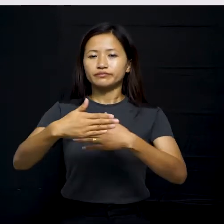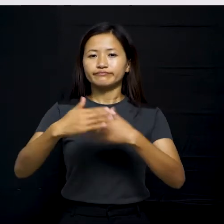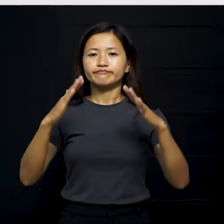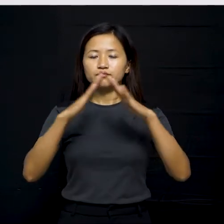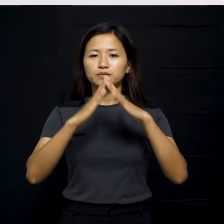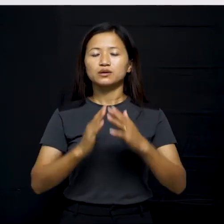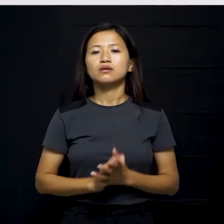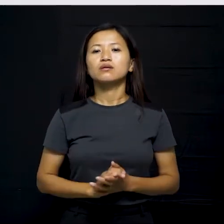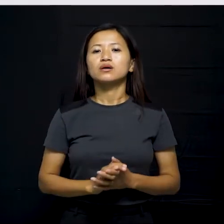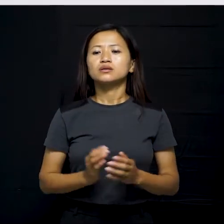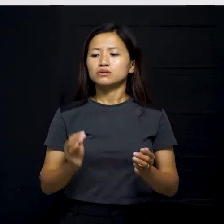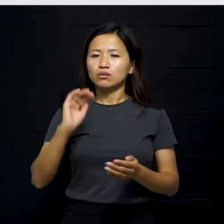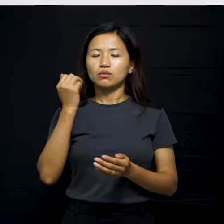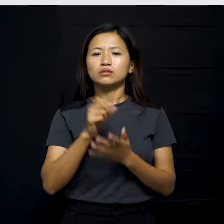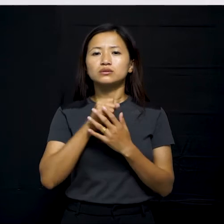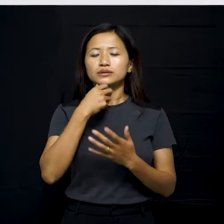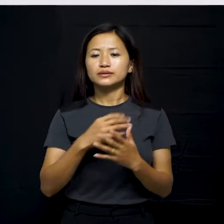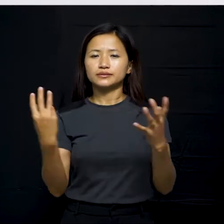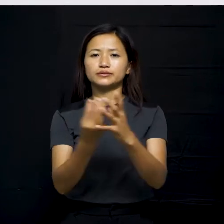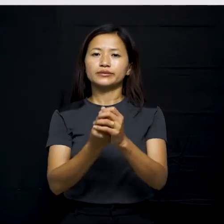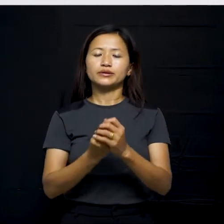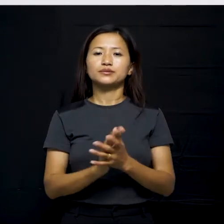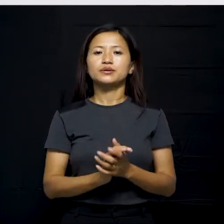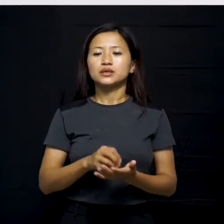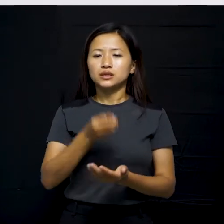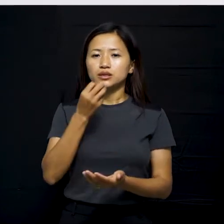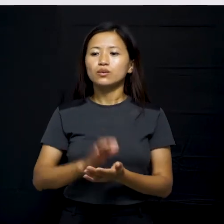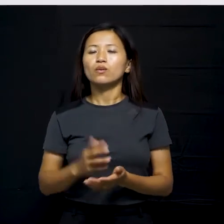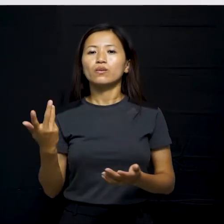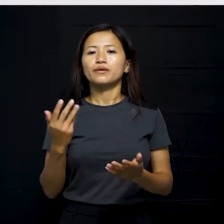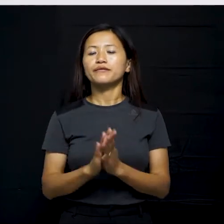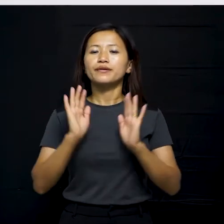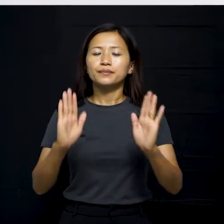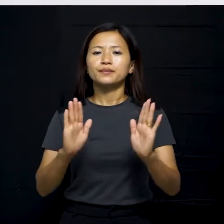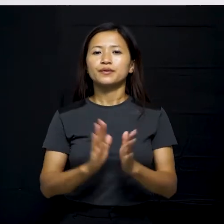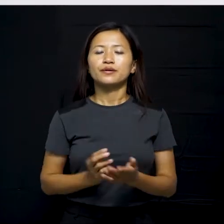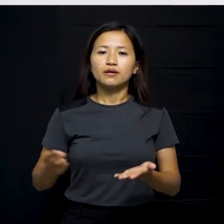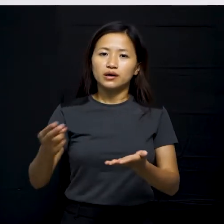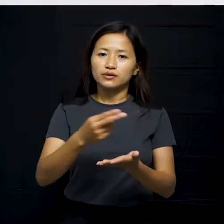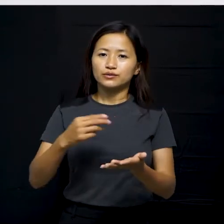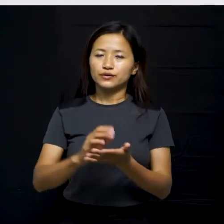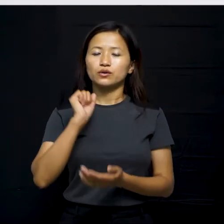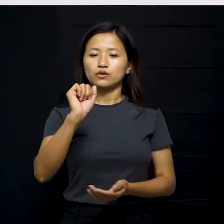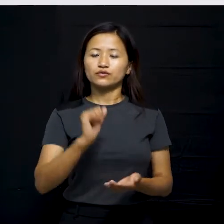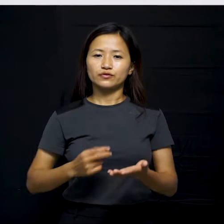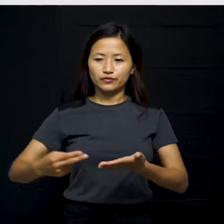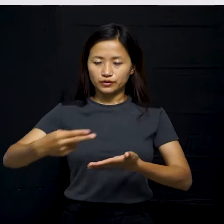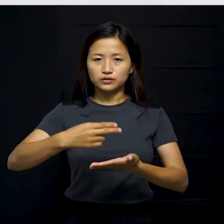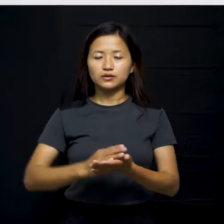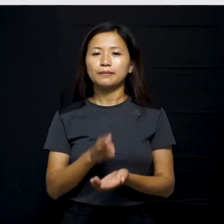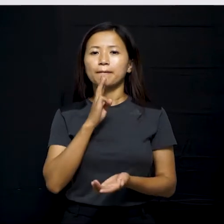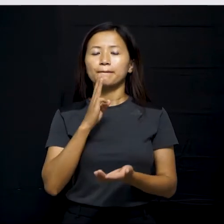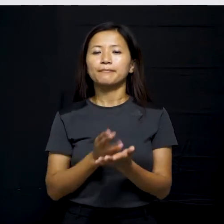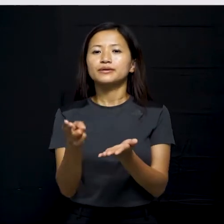and then sometimes they all gather together and eat whatever they have harvested from their own fields and paddies. So